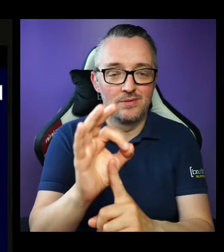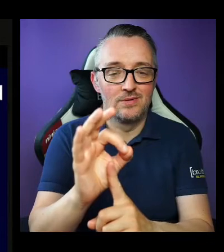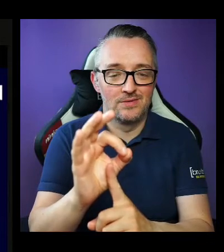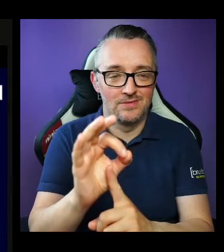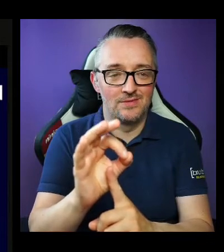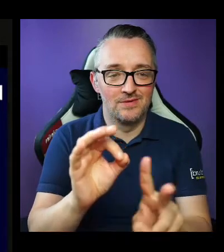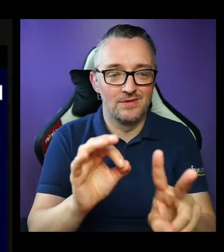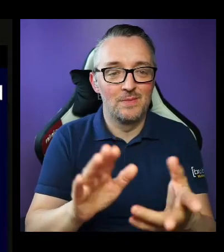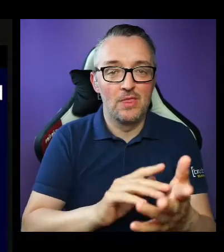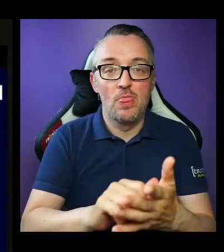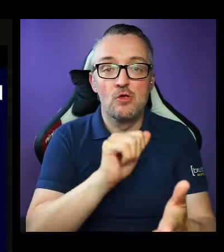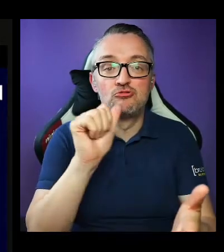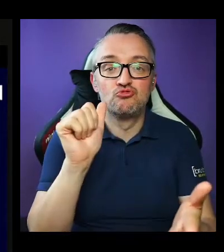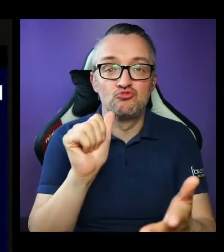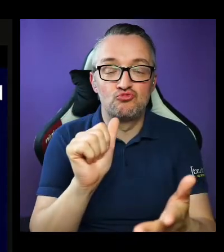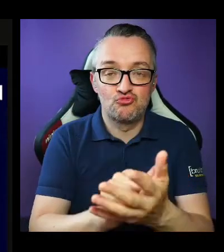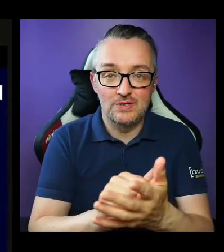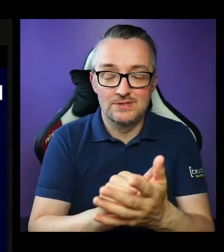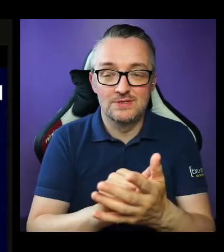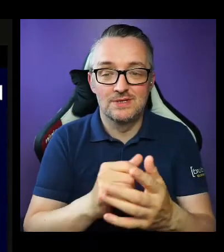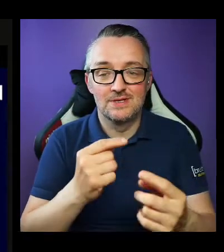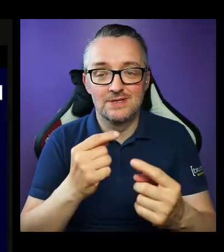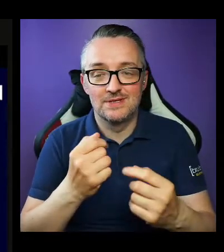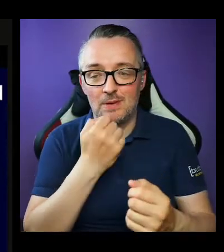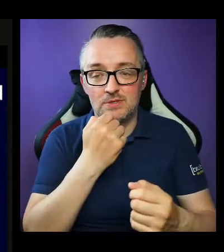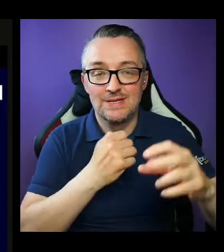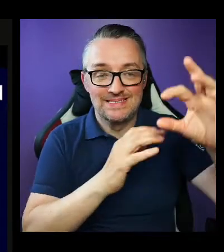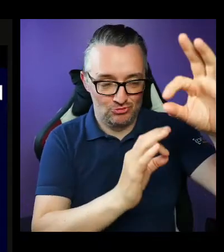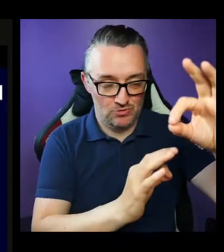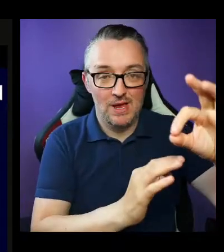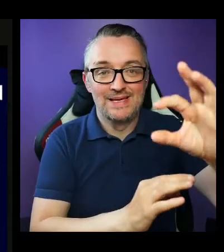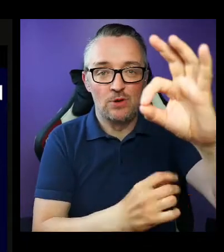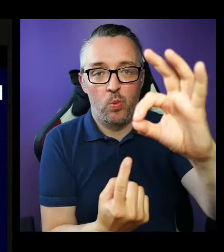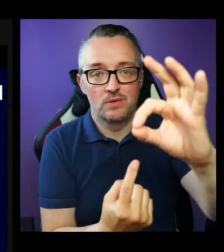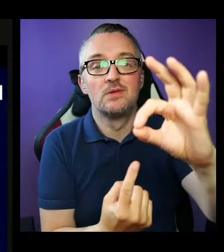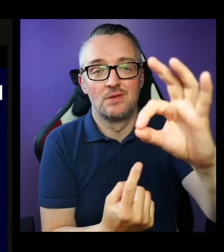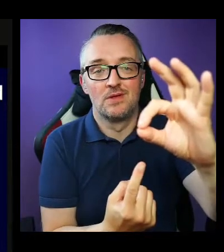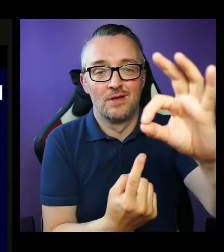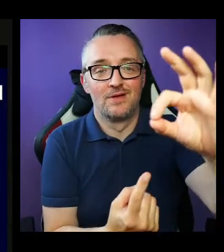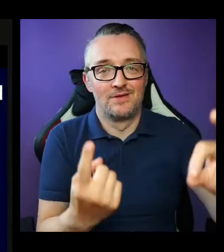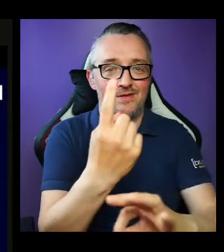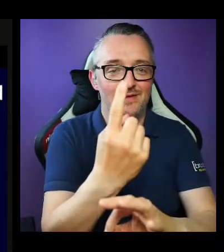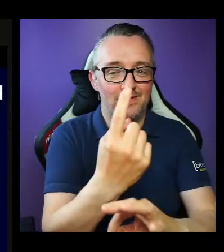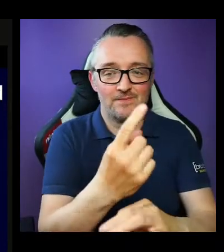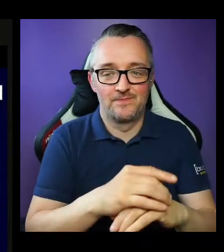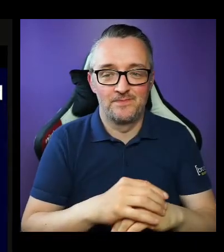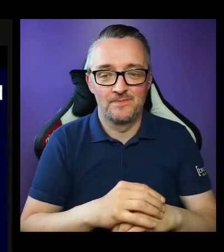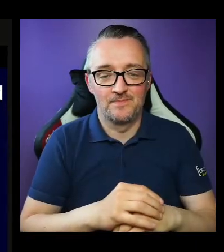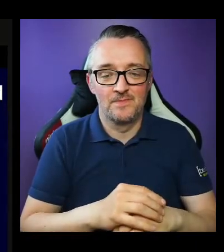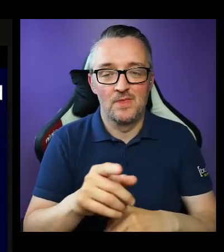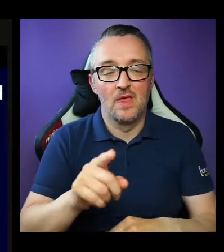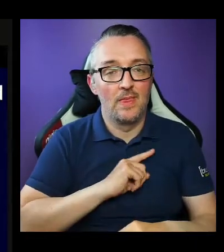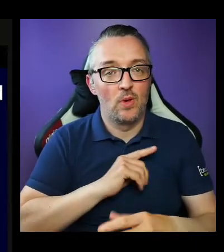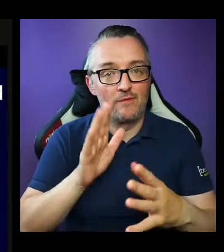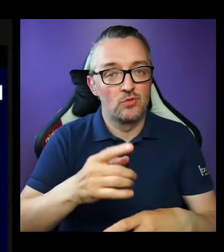the correct digit is being compared. But this is something to keep